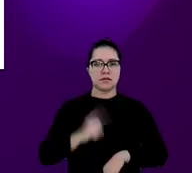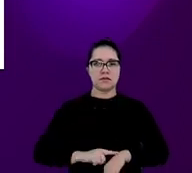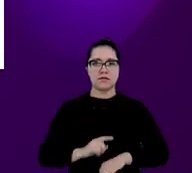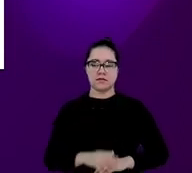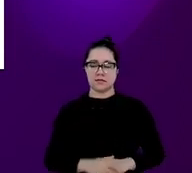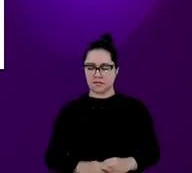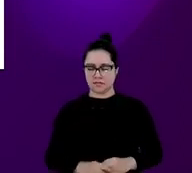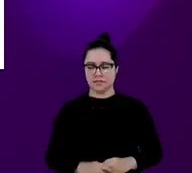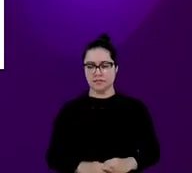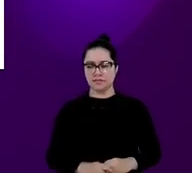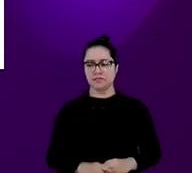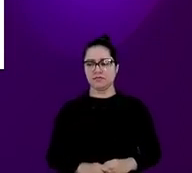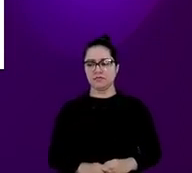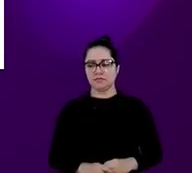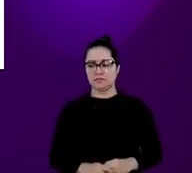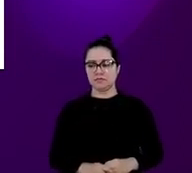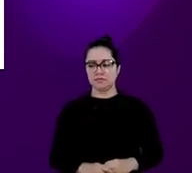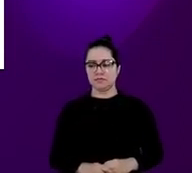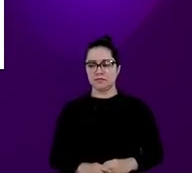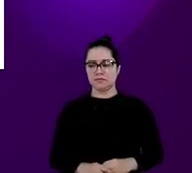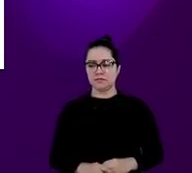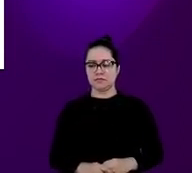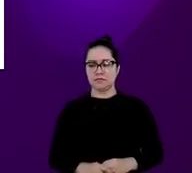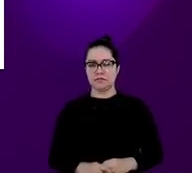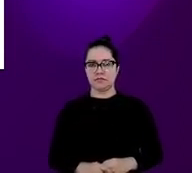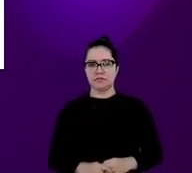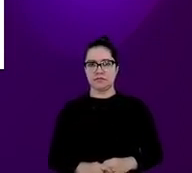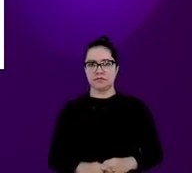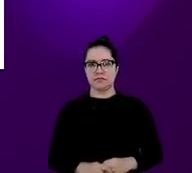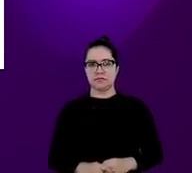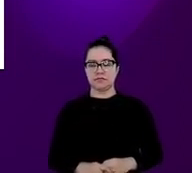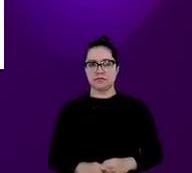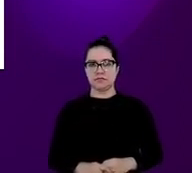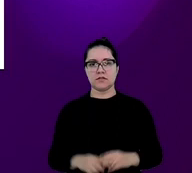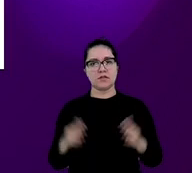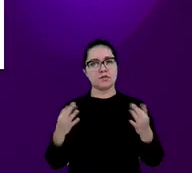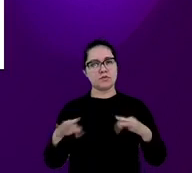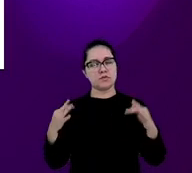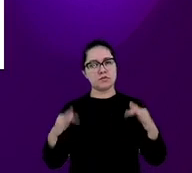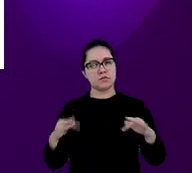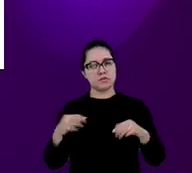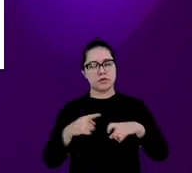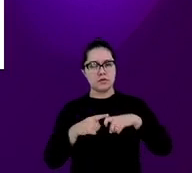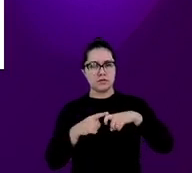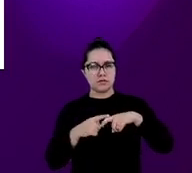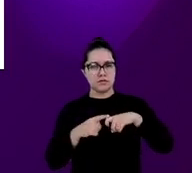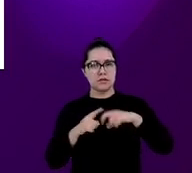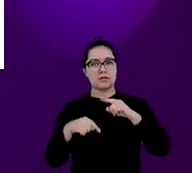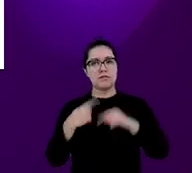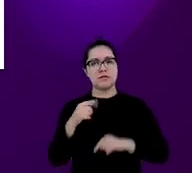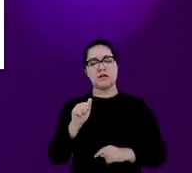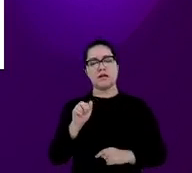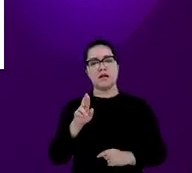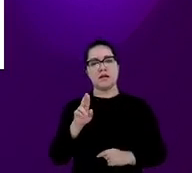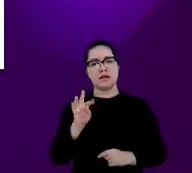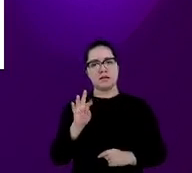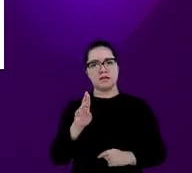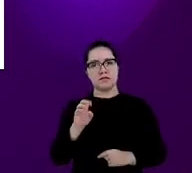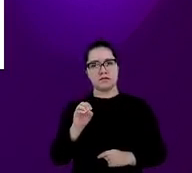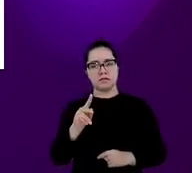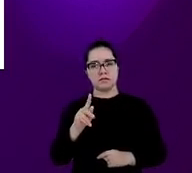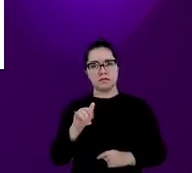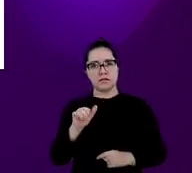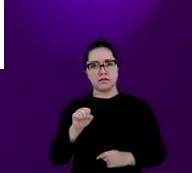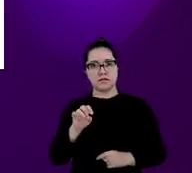pain in the knee after arthroplasty. And we saw that the patients used much less